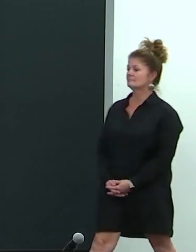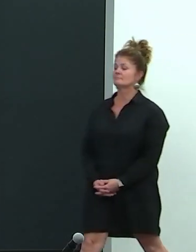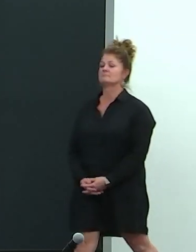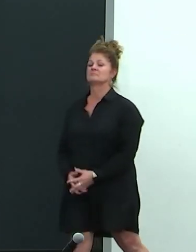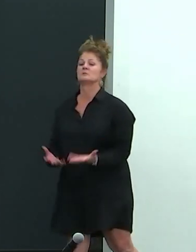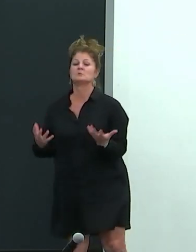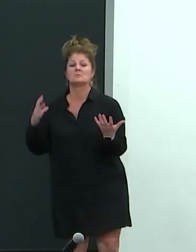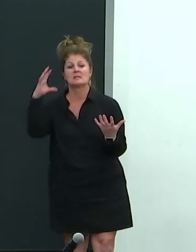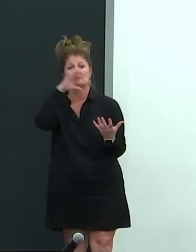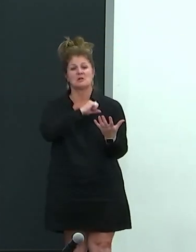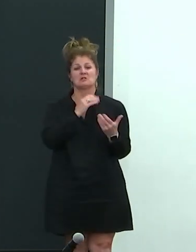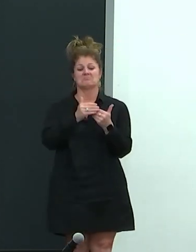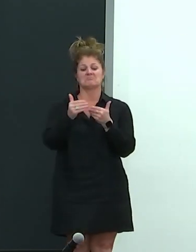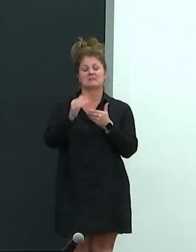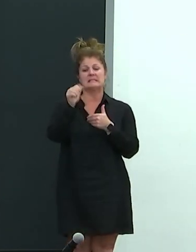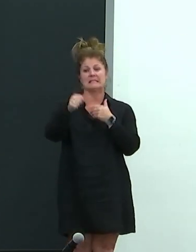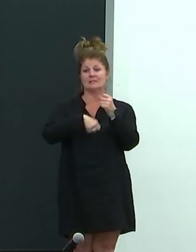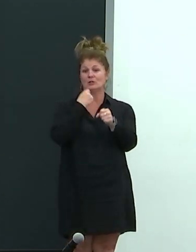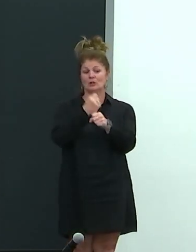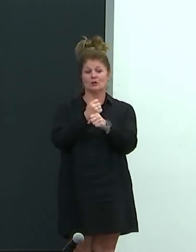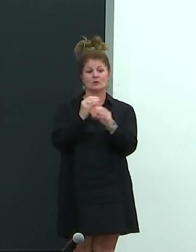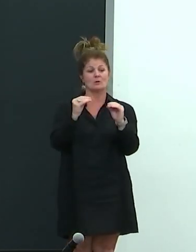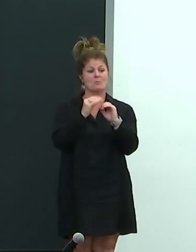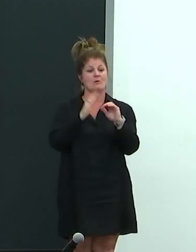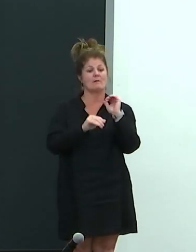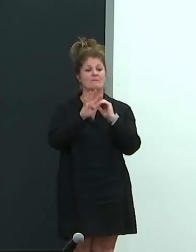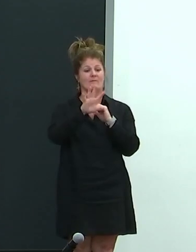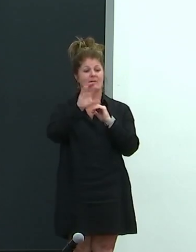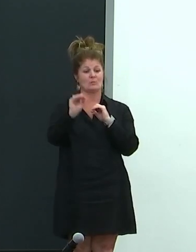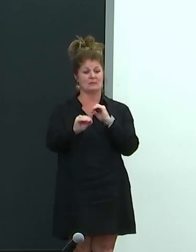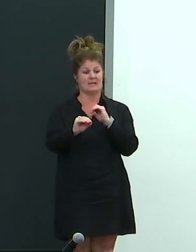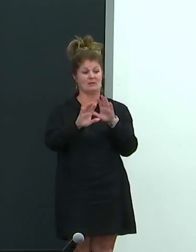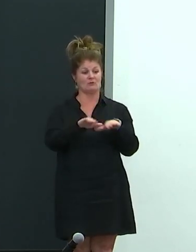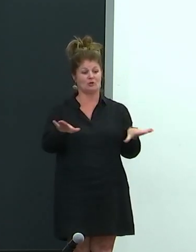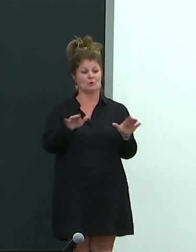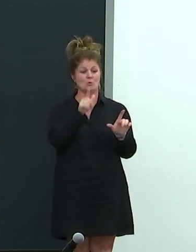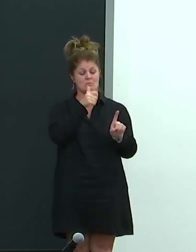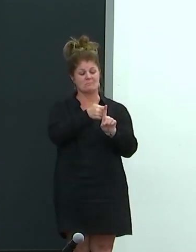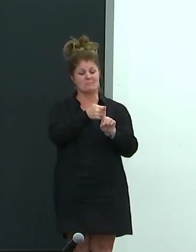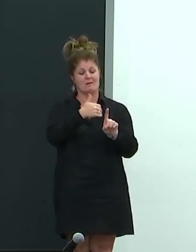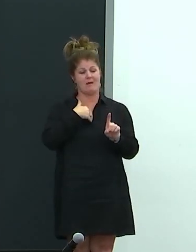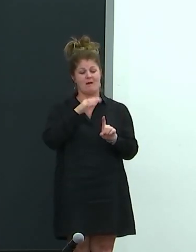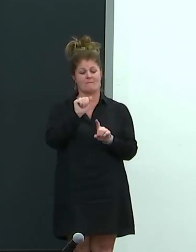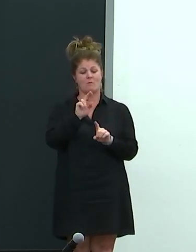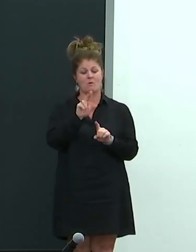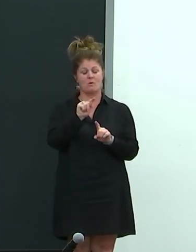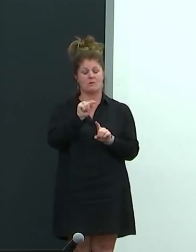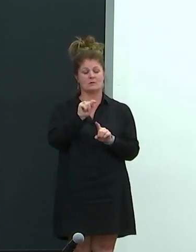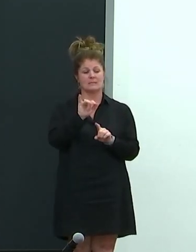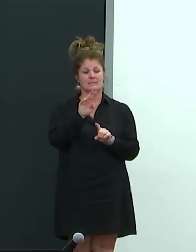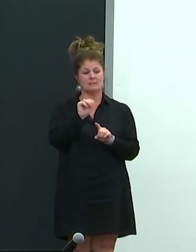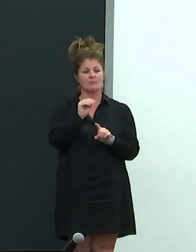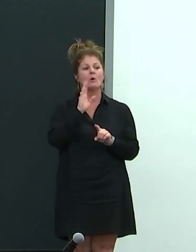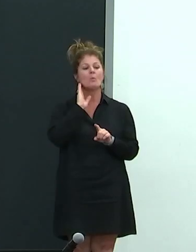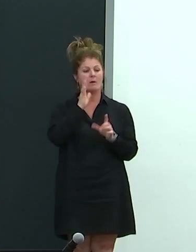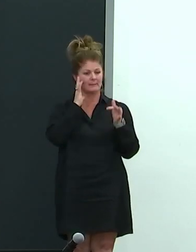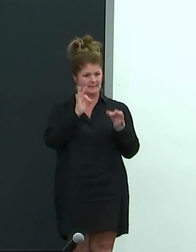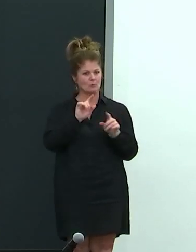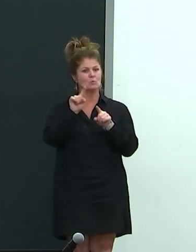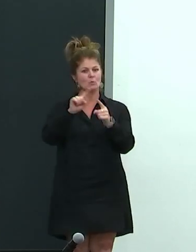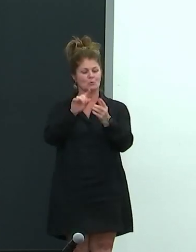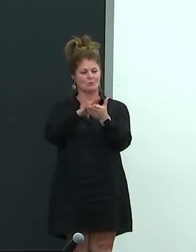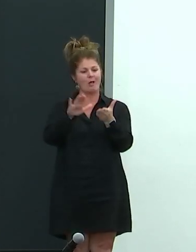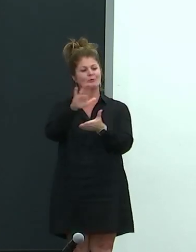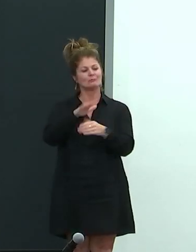decade, over 45% of children with autism will choose to attend post-secondary education.